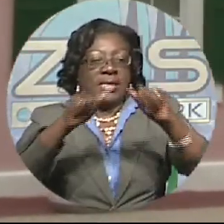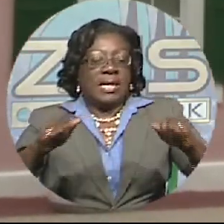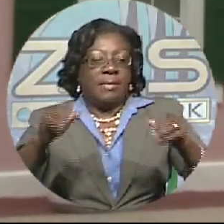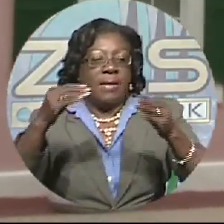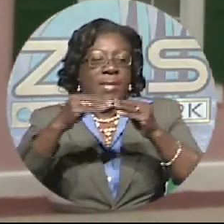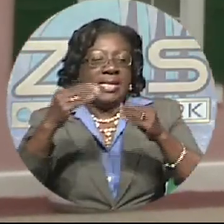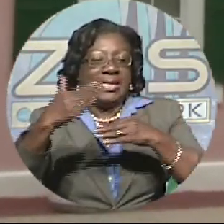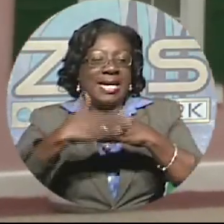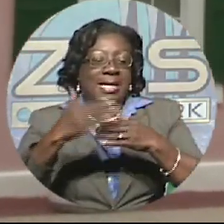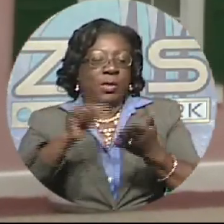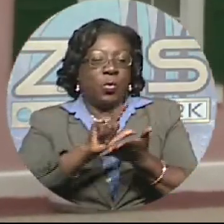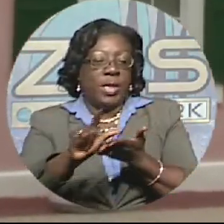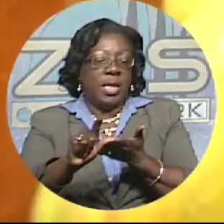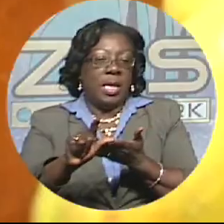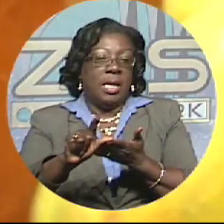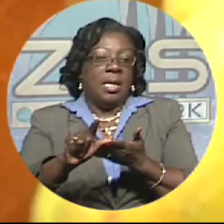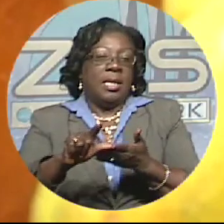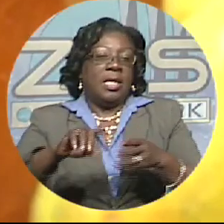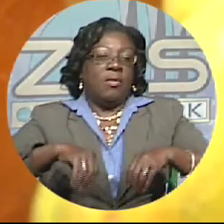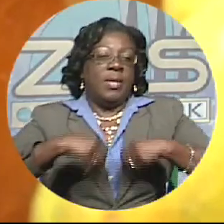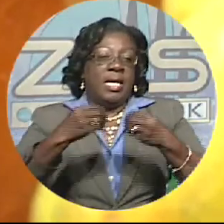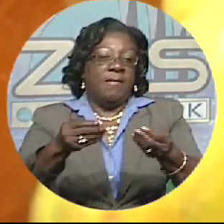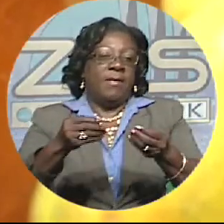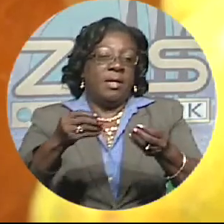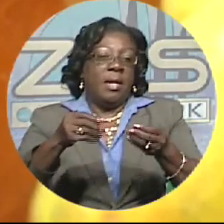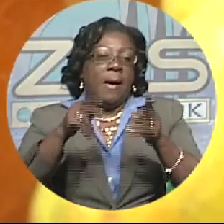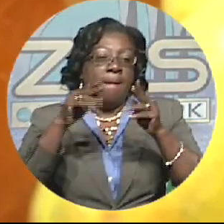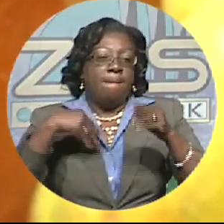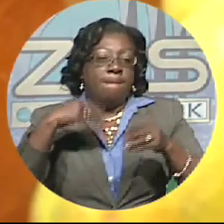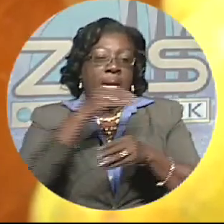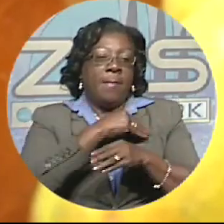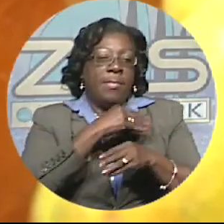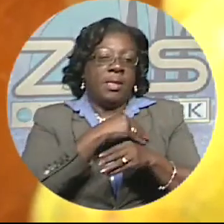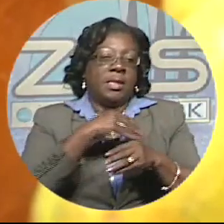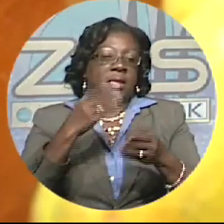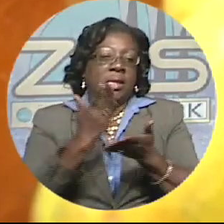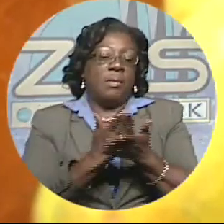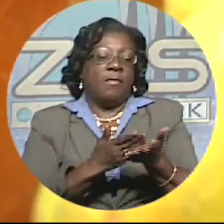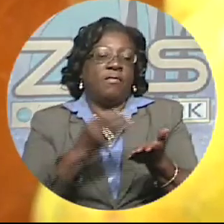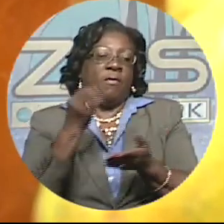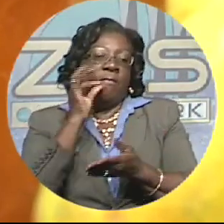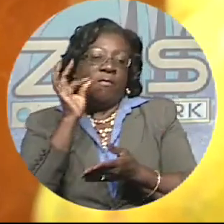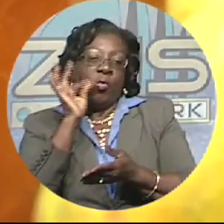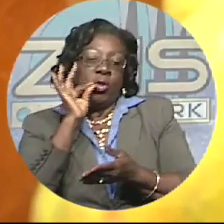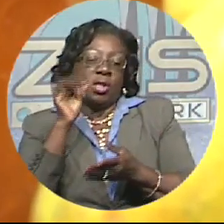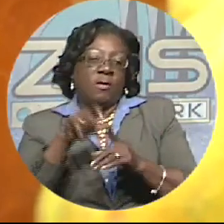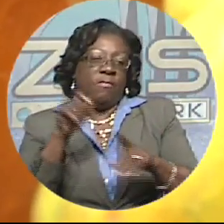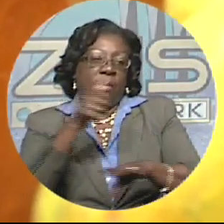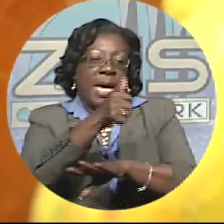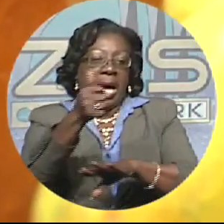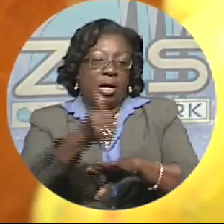presented to parliamentarians, sample of the first fruits of a vision that is now reality. Clint Watson, ZNS Network News.